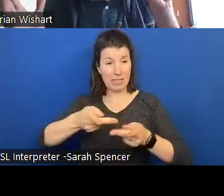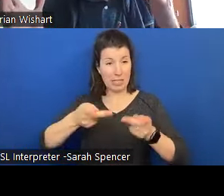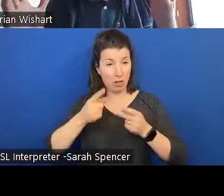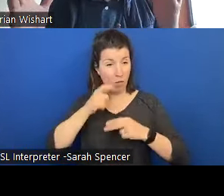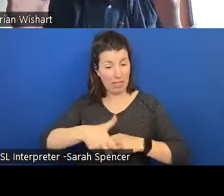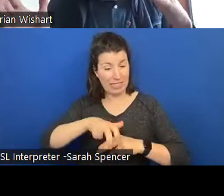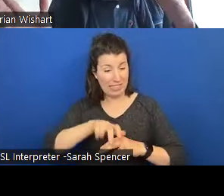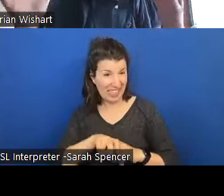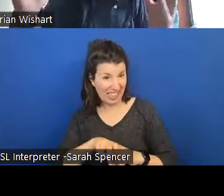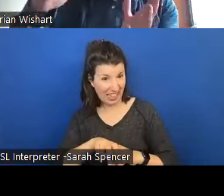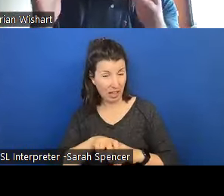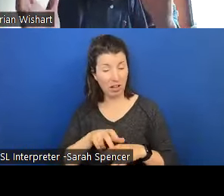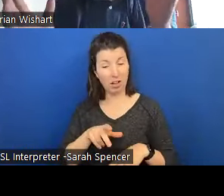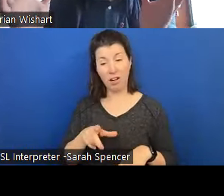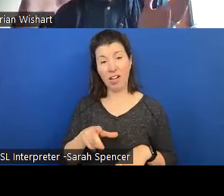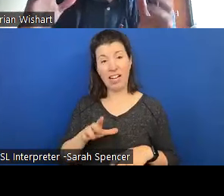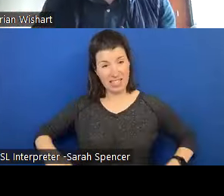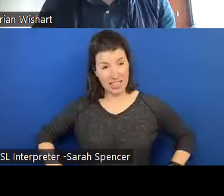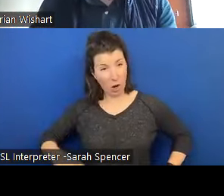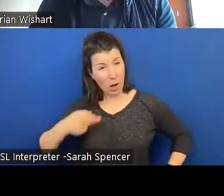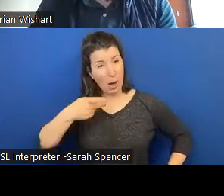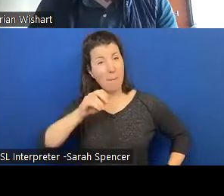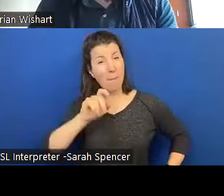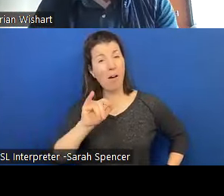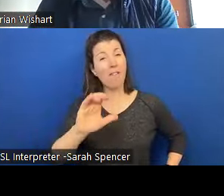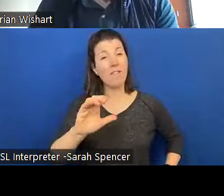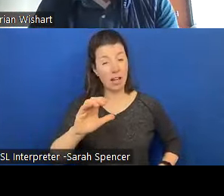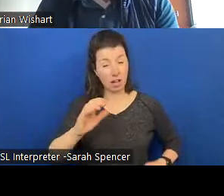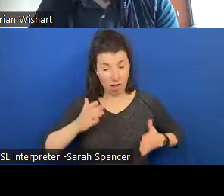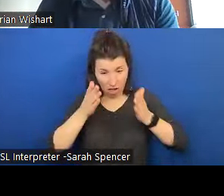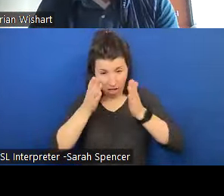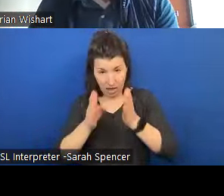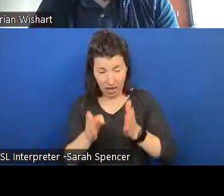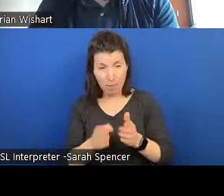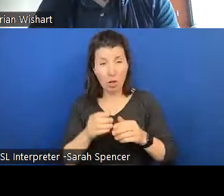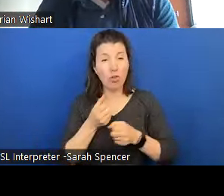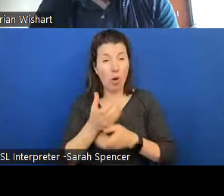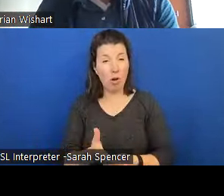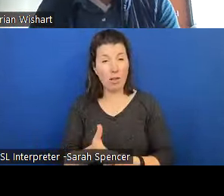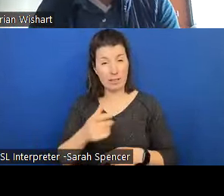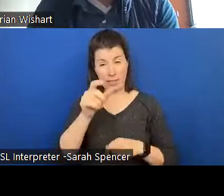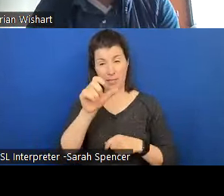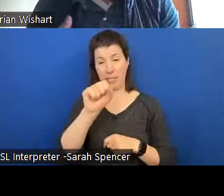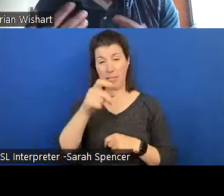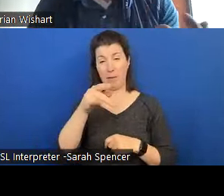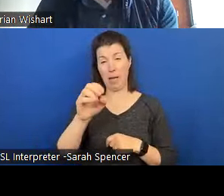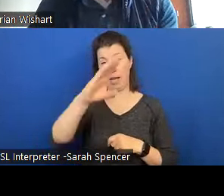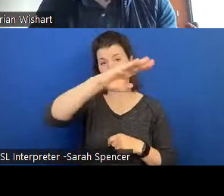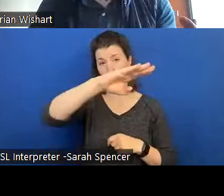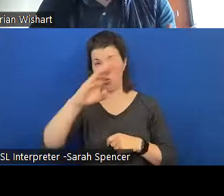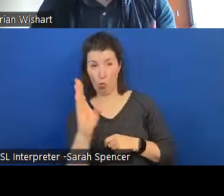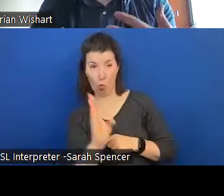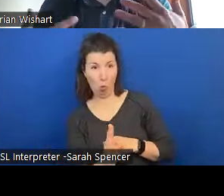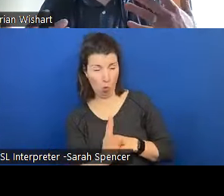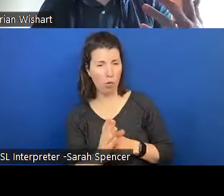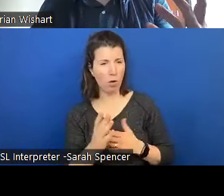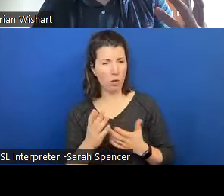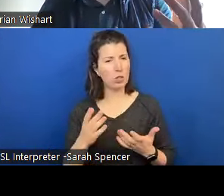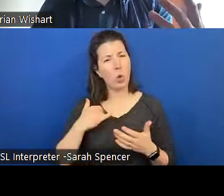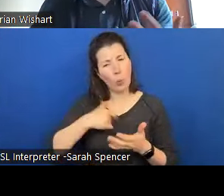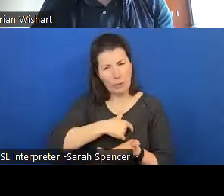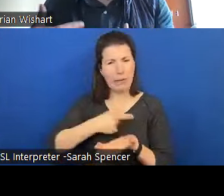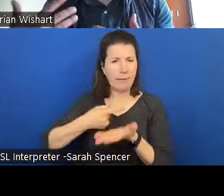kind of pelvic alignment causing a potential scoliosis or something along those lines? And so this is something that needs to be discussed,